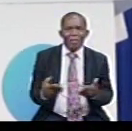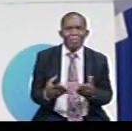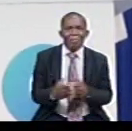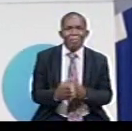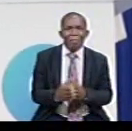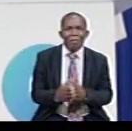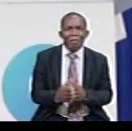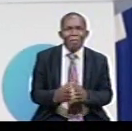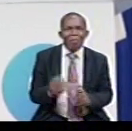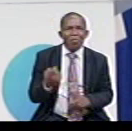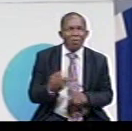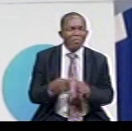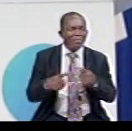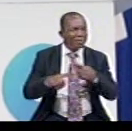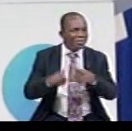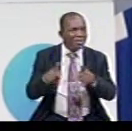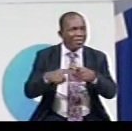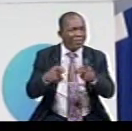from far and near.